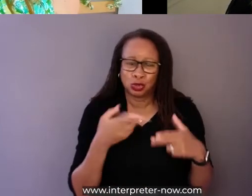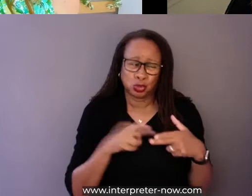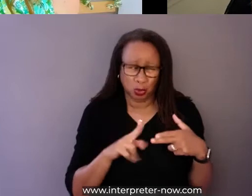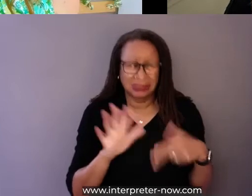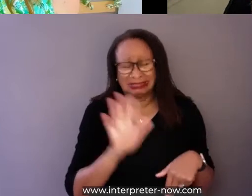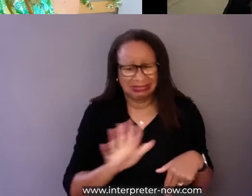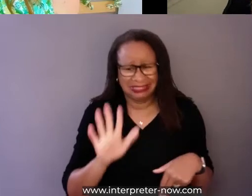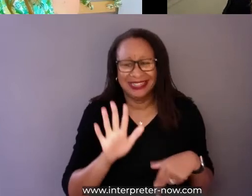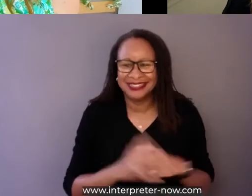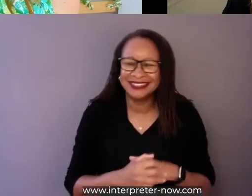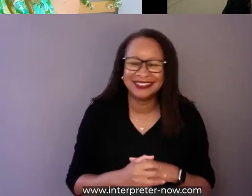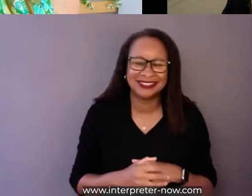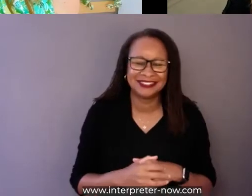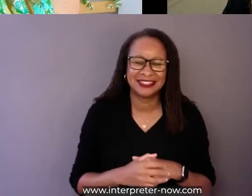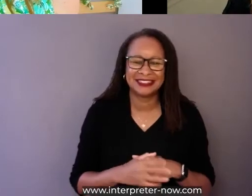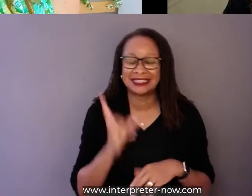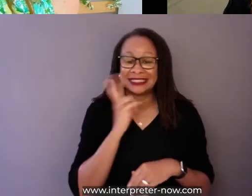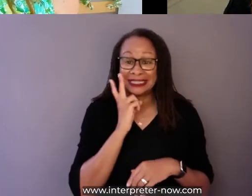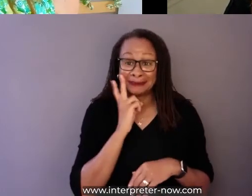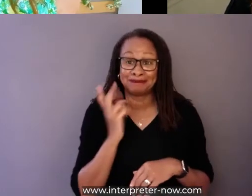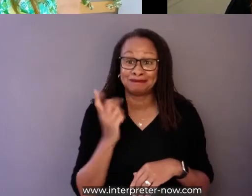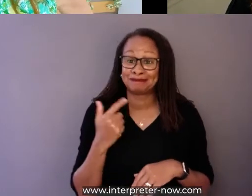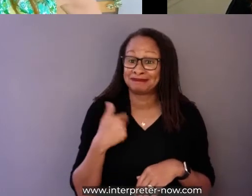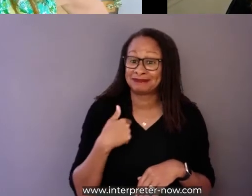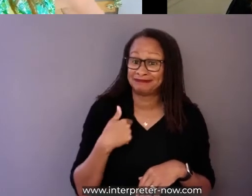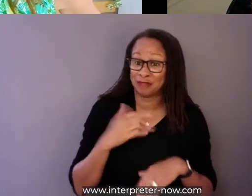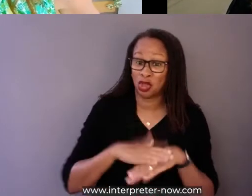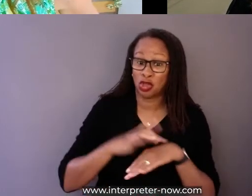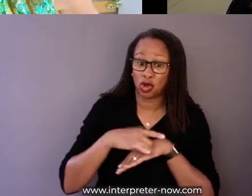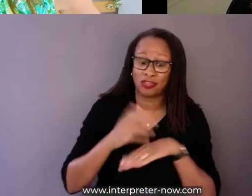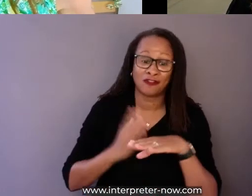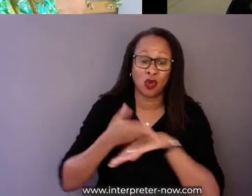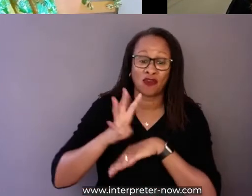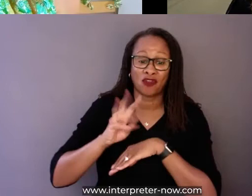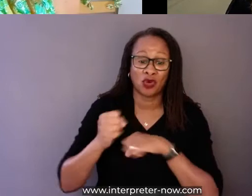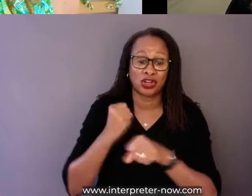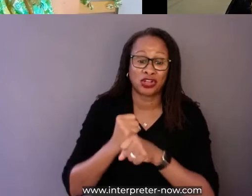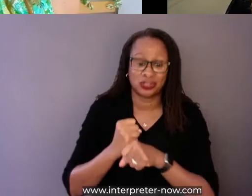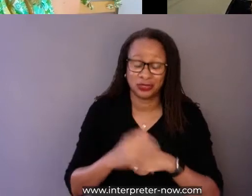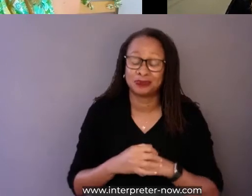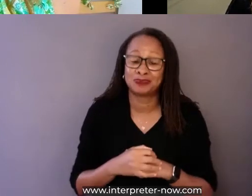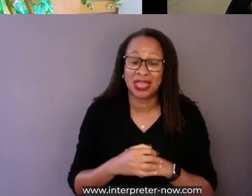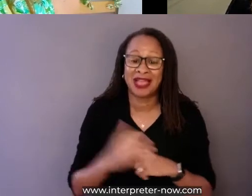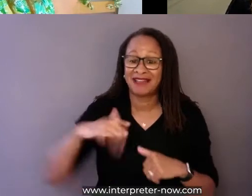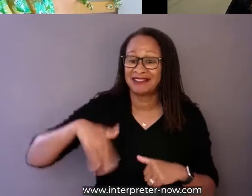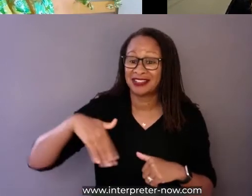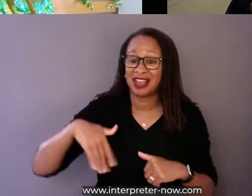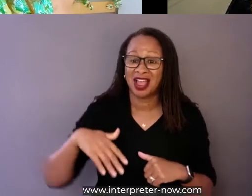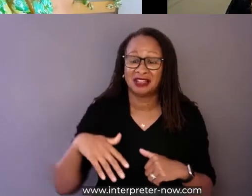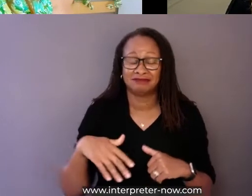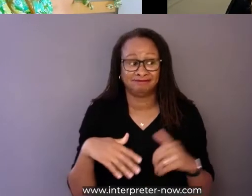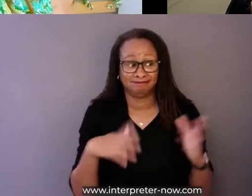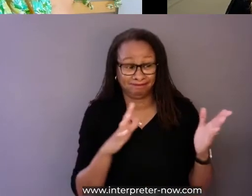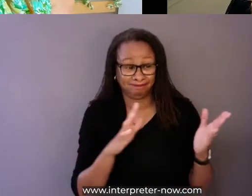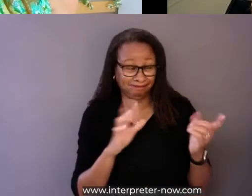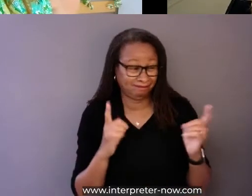short. Let's see, I've been on this earth for over 40 years now, and I have not yet sorted out a quick and